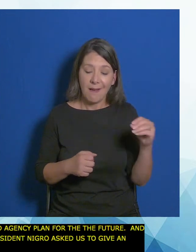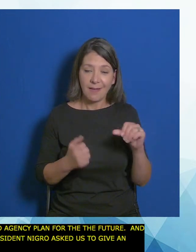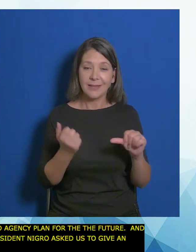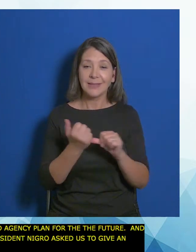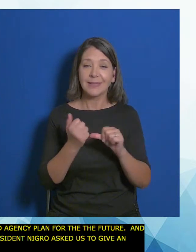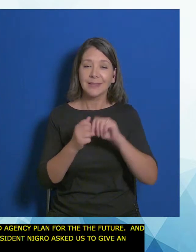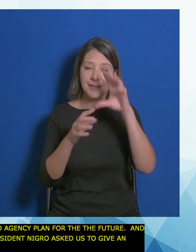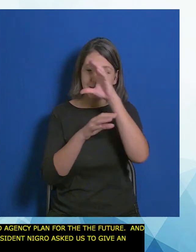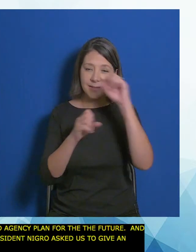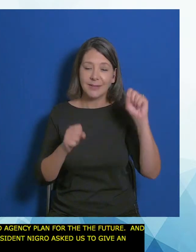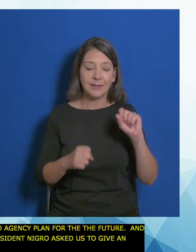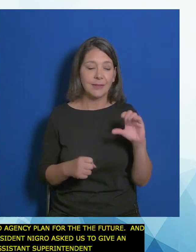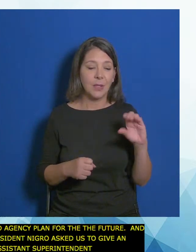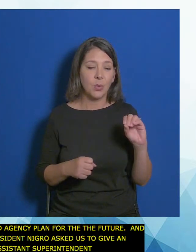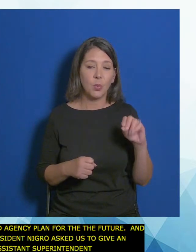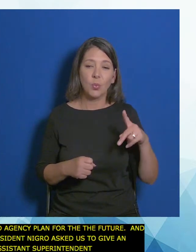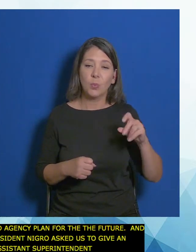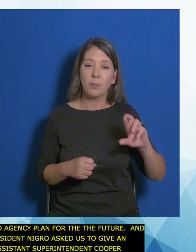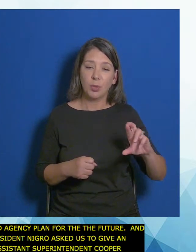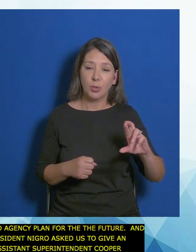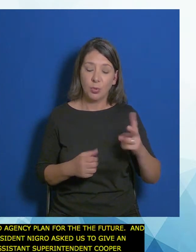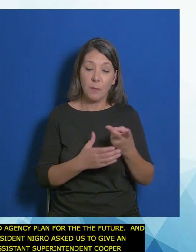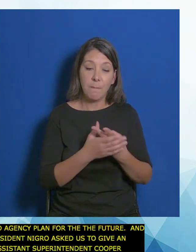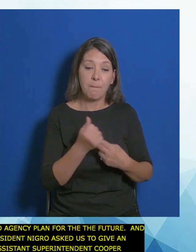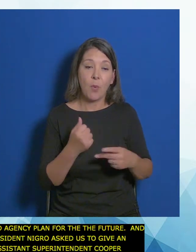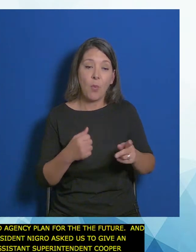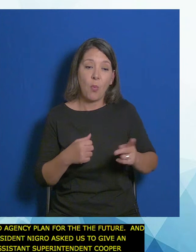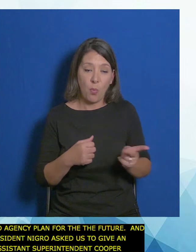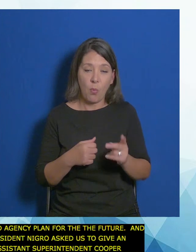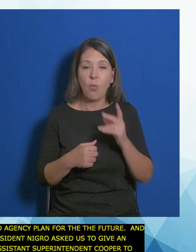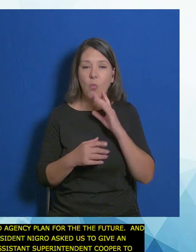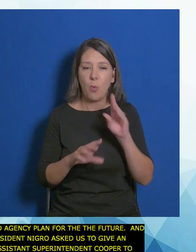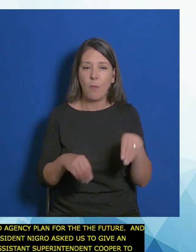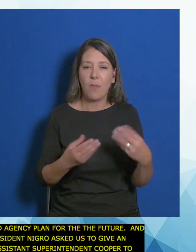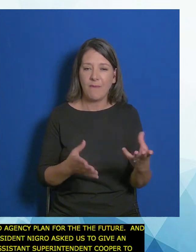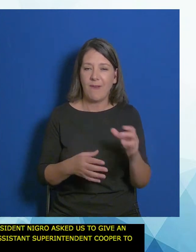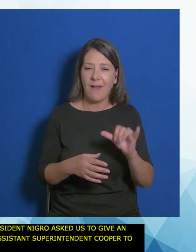Cooper to provide that update.